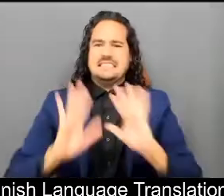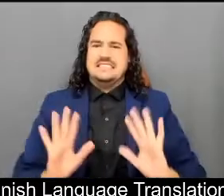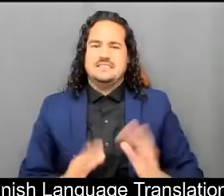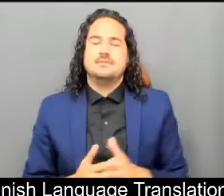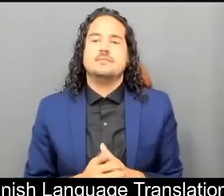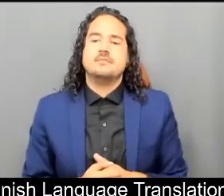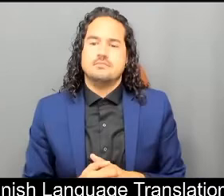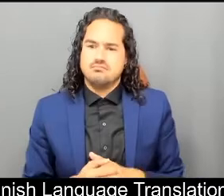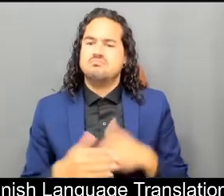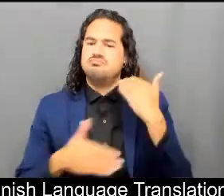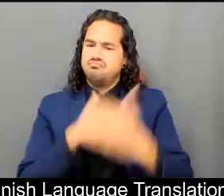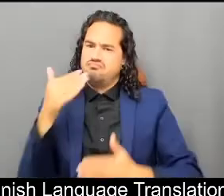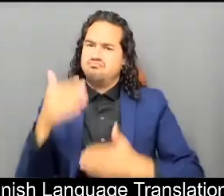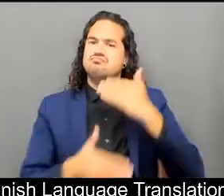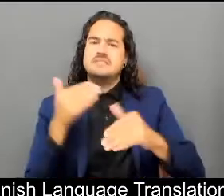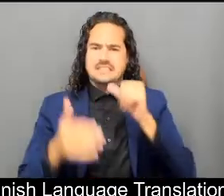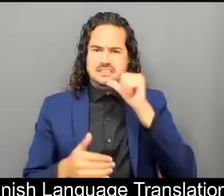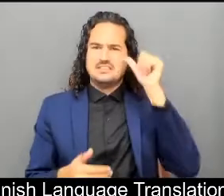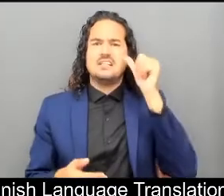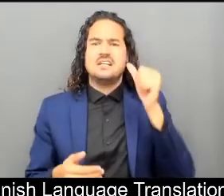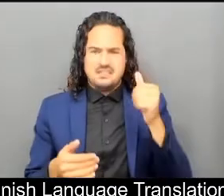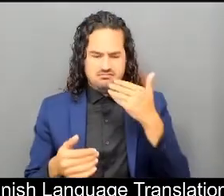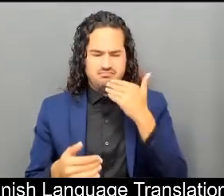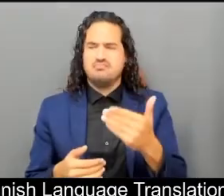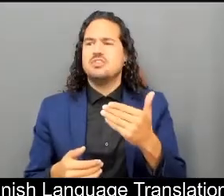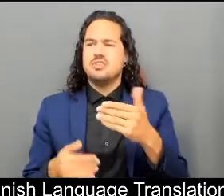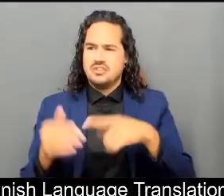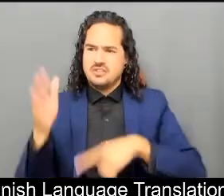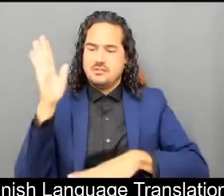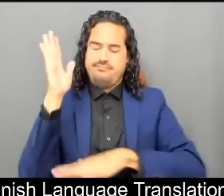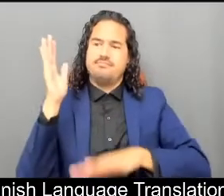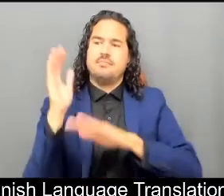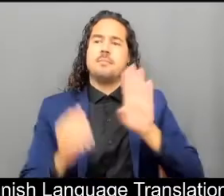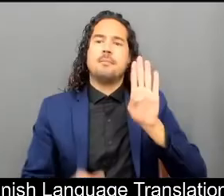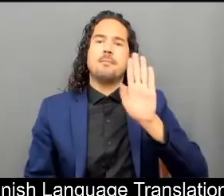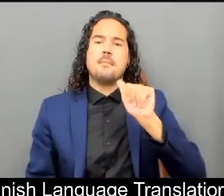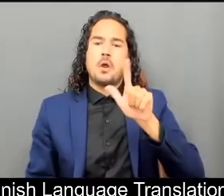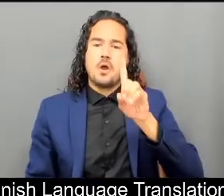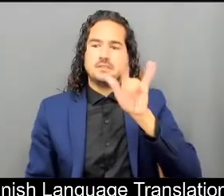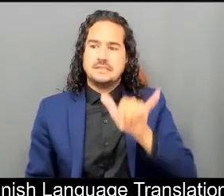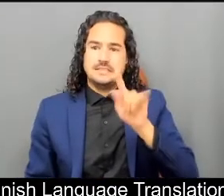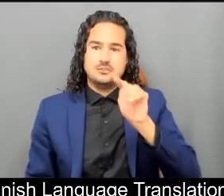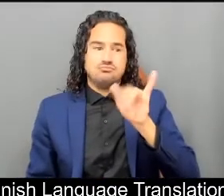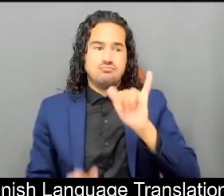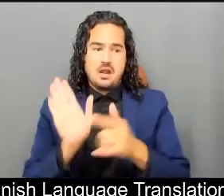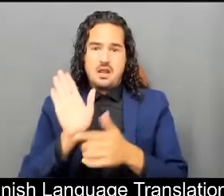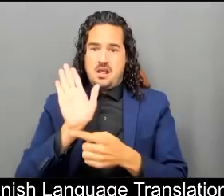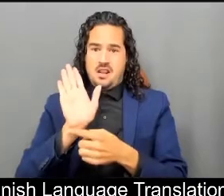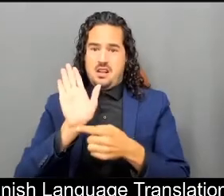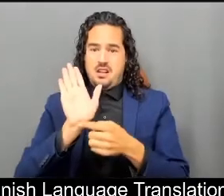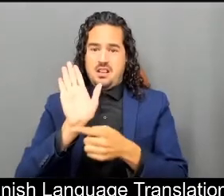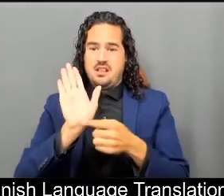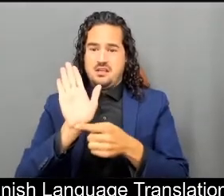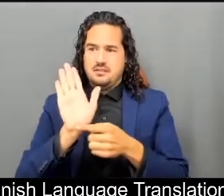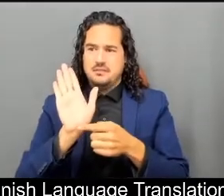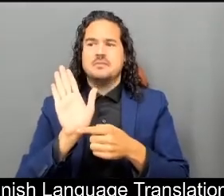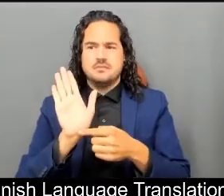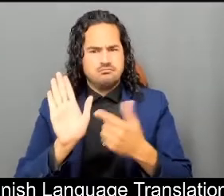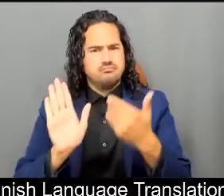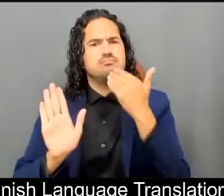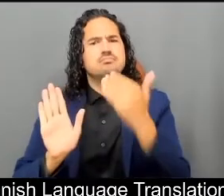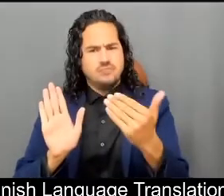Trail. Once again, the high relative humidity is being close to the coast, and that marine layer that's set in pretty